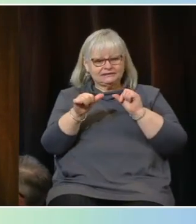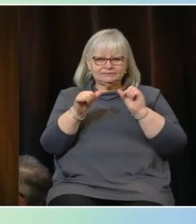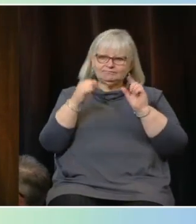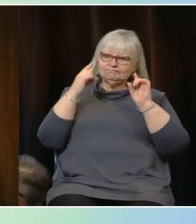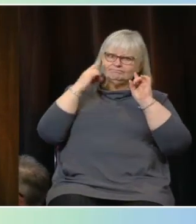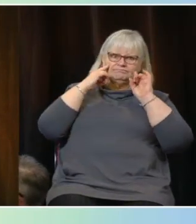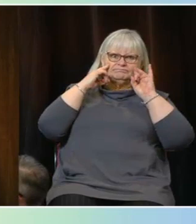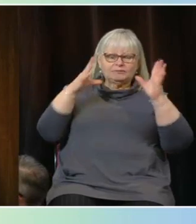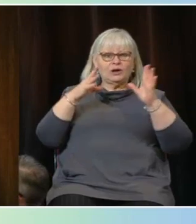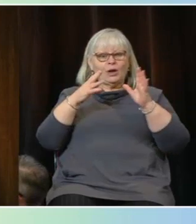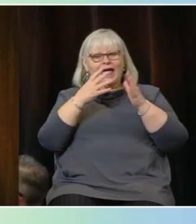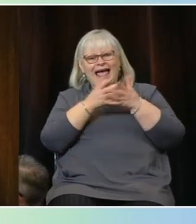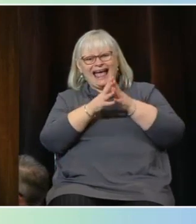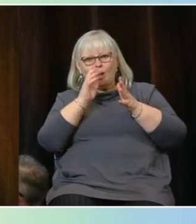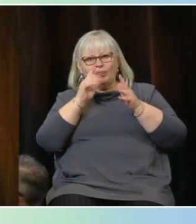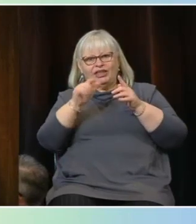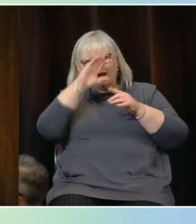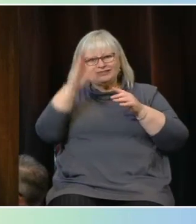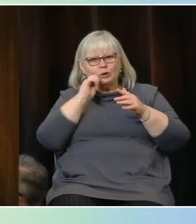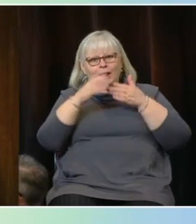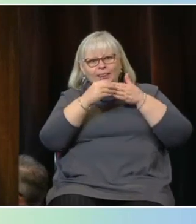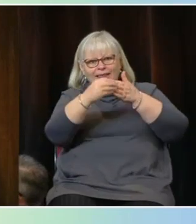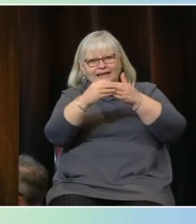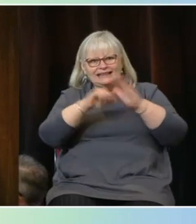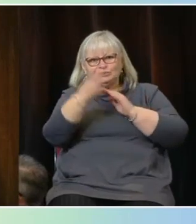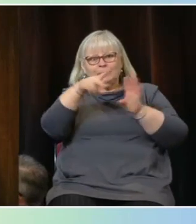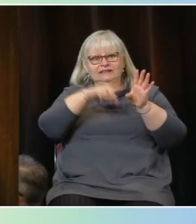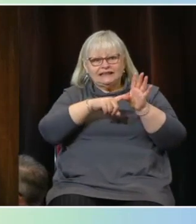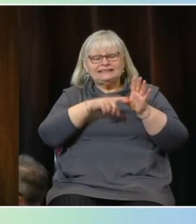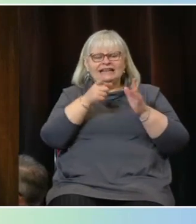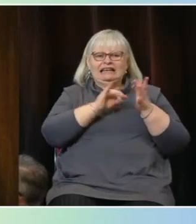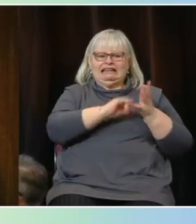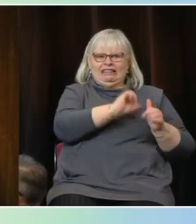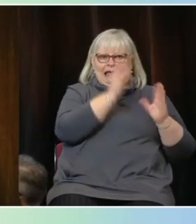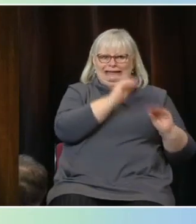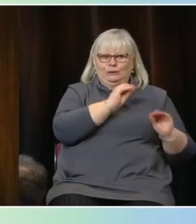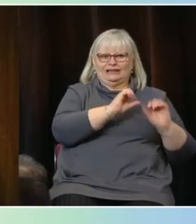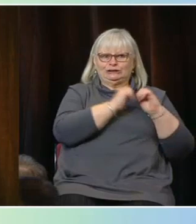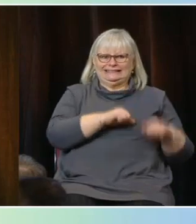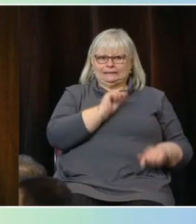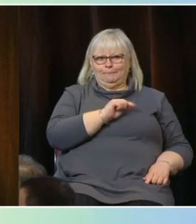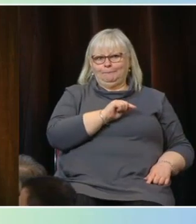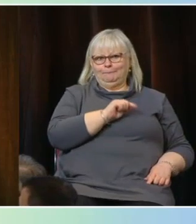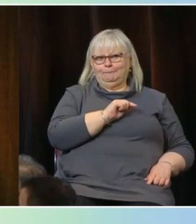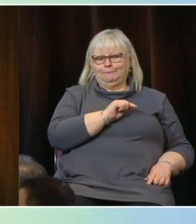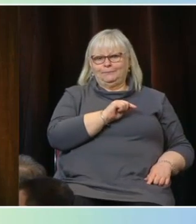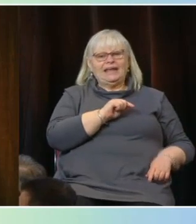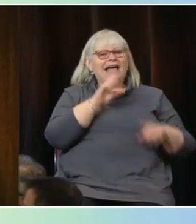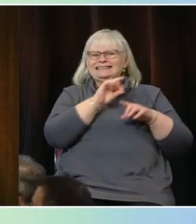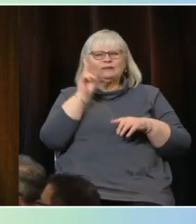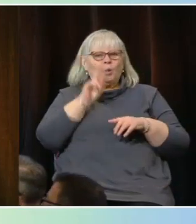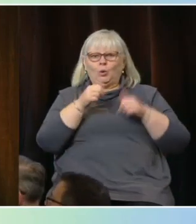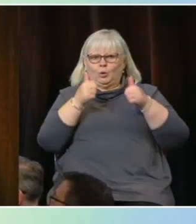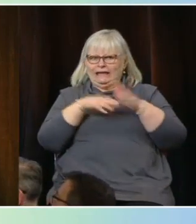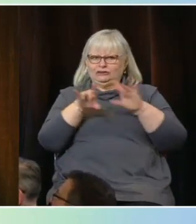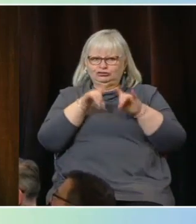Outlook in 20 years time is the performance of their education system unfortunately that particular leading indicator does not look too crush